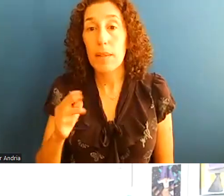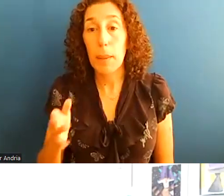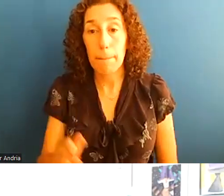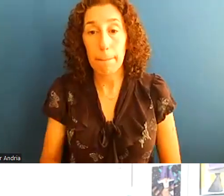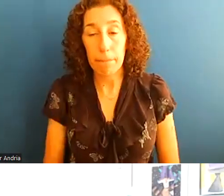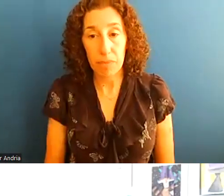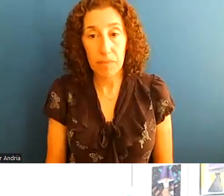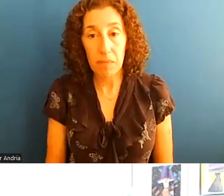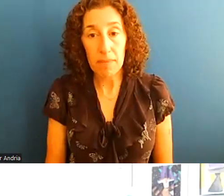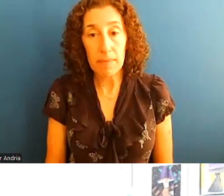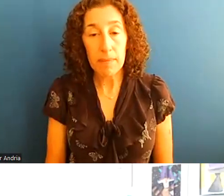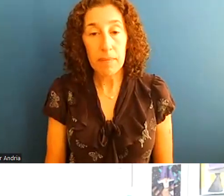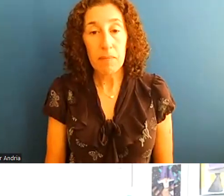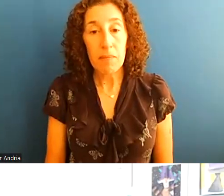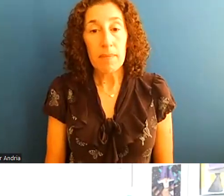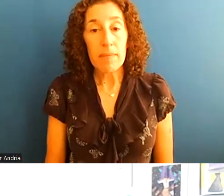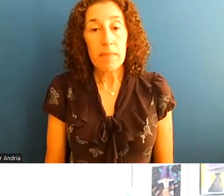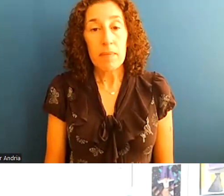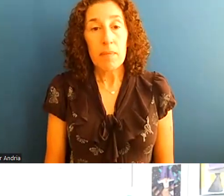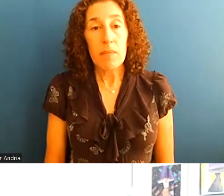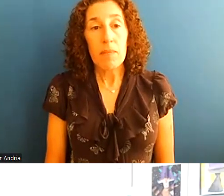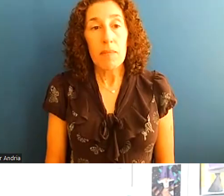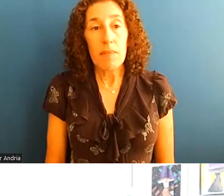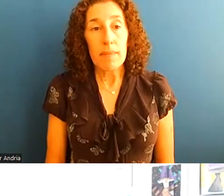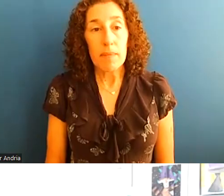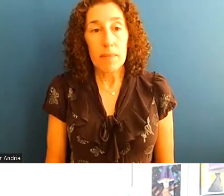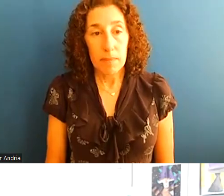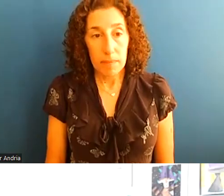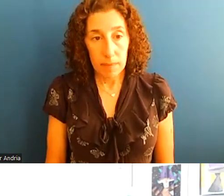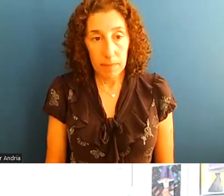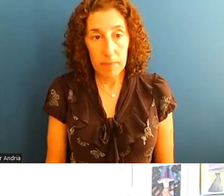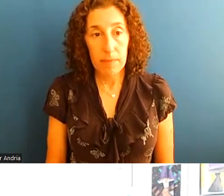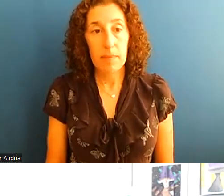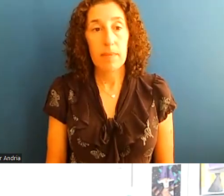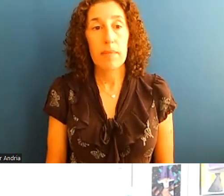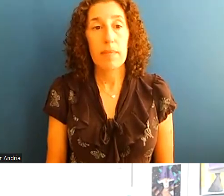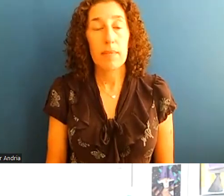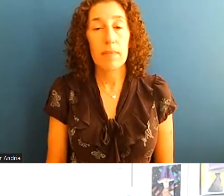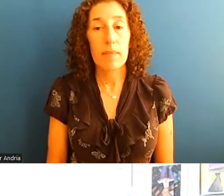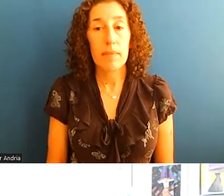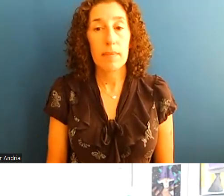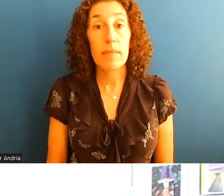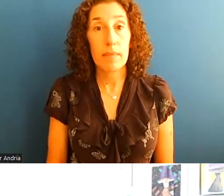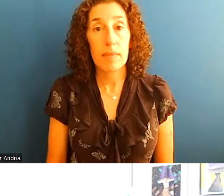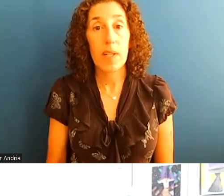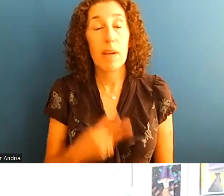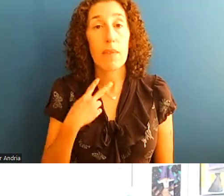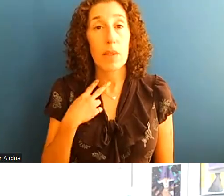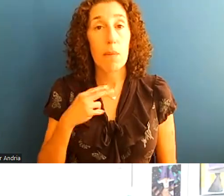Yeah, so for when a victim goes in and has an anonymous exam,